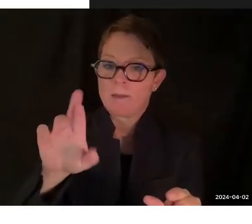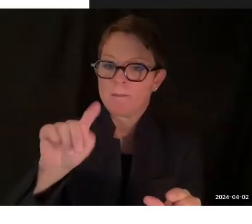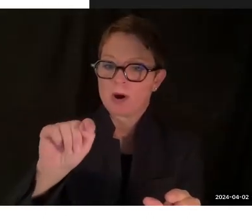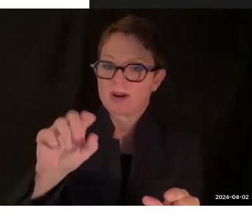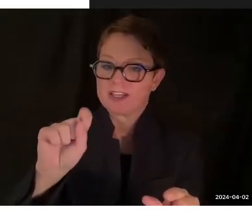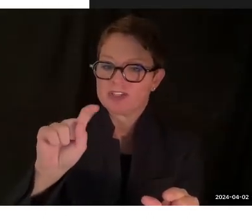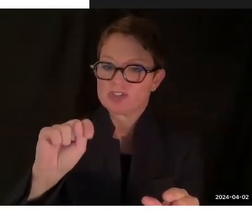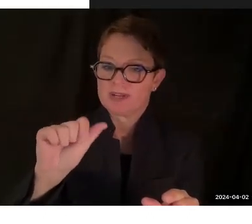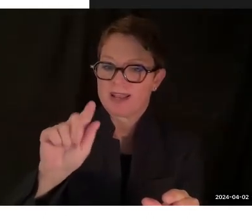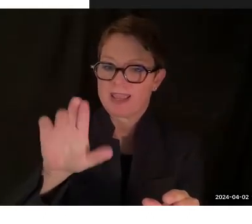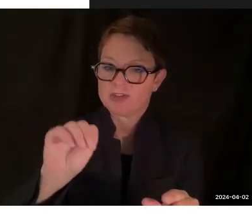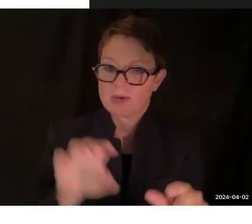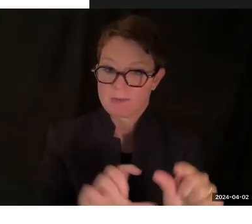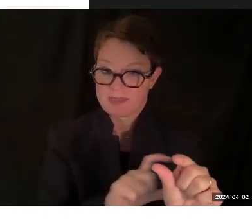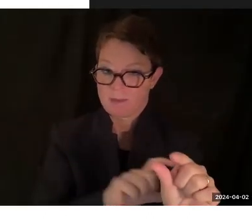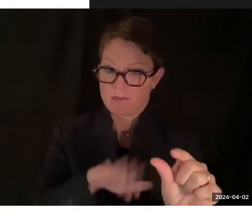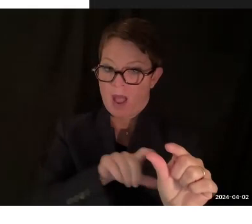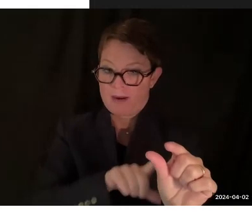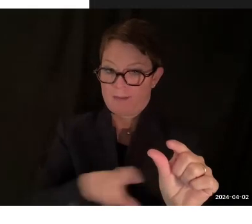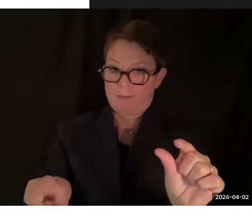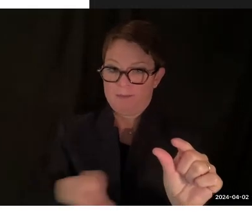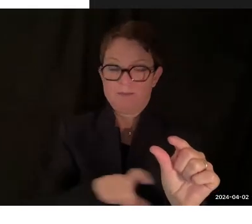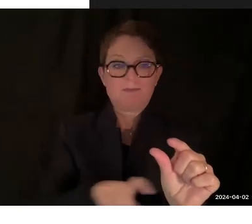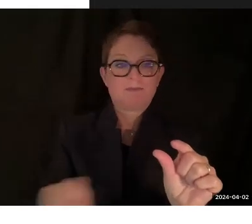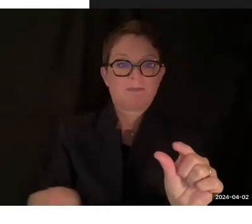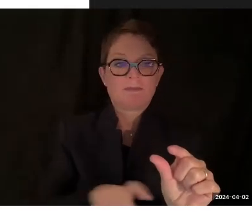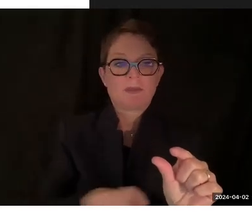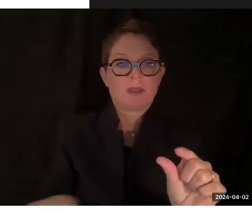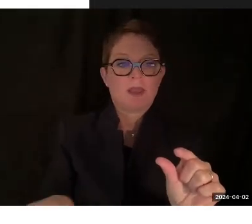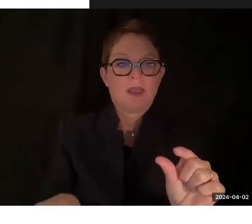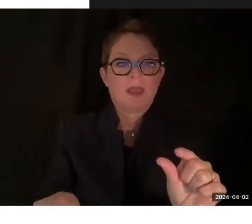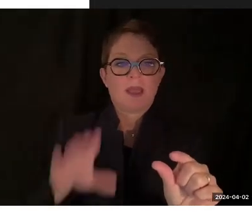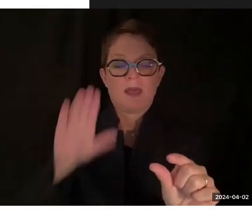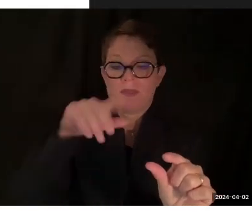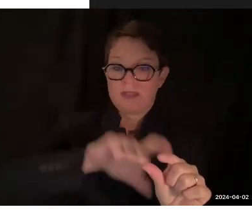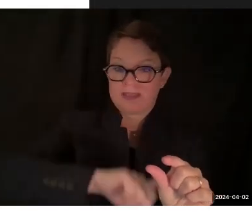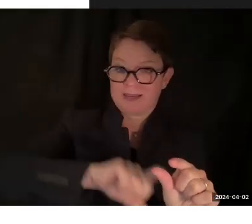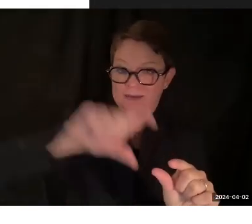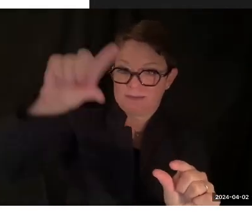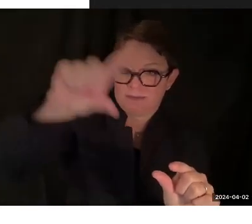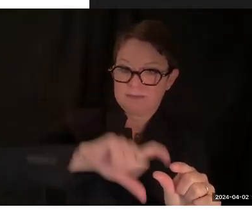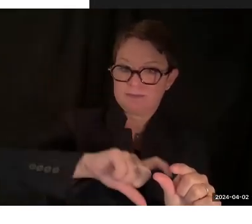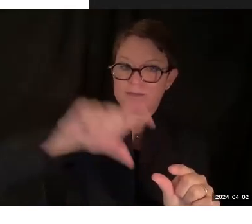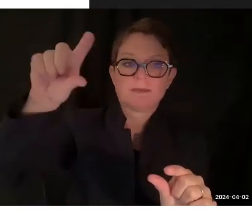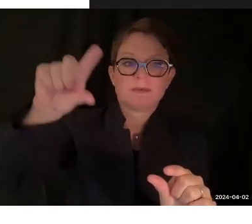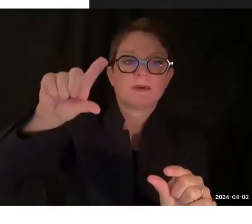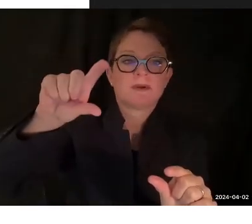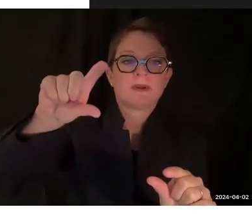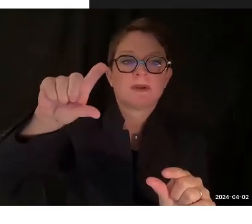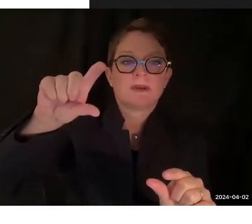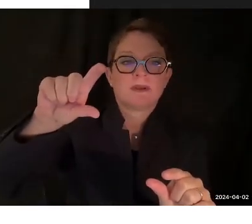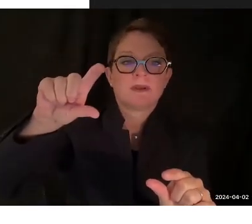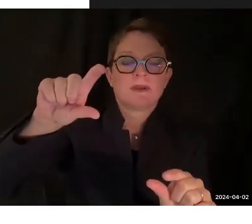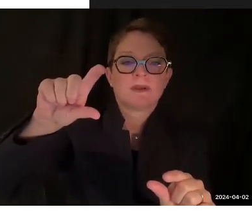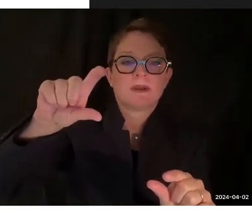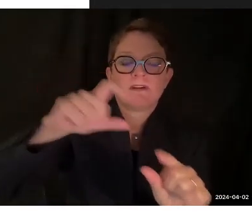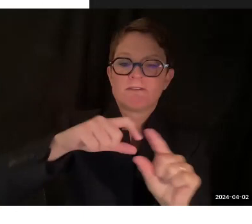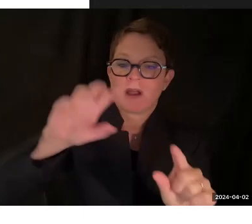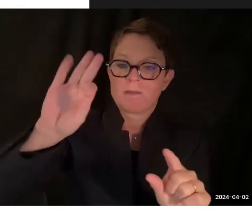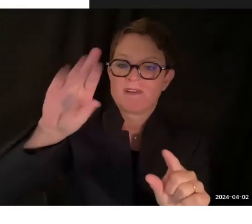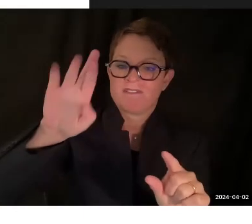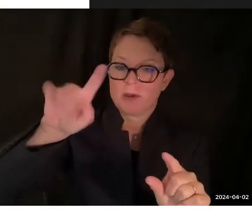which is at the bottom of the page, and then the larger connection up above, which is really coming off of